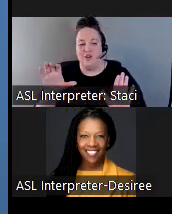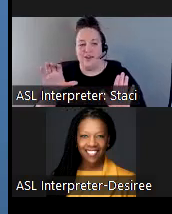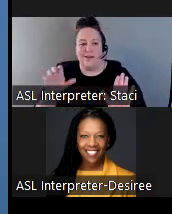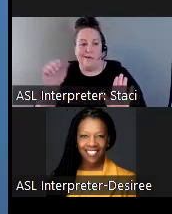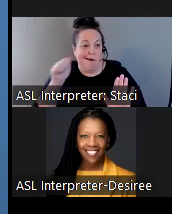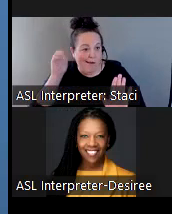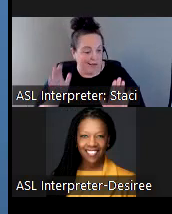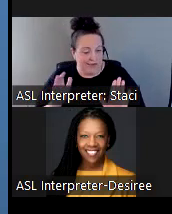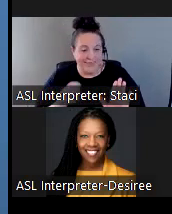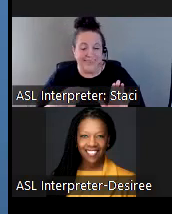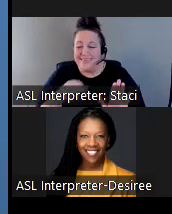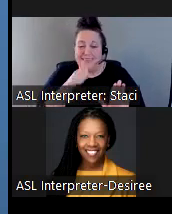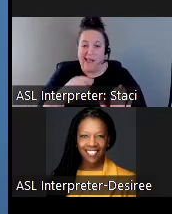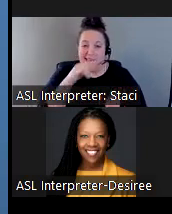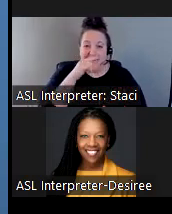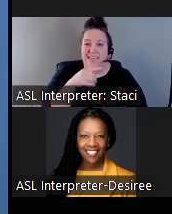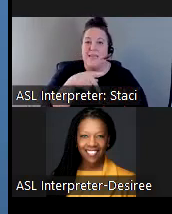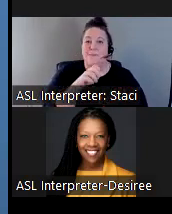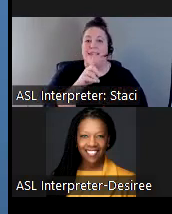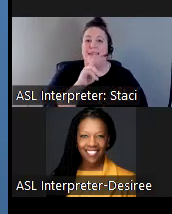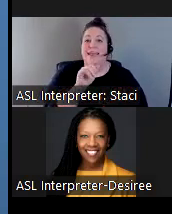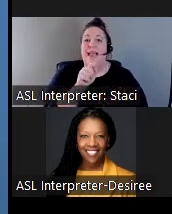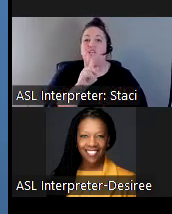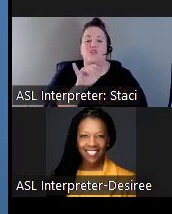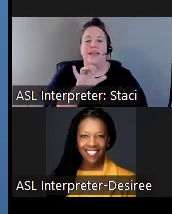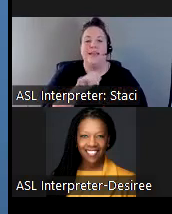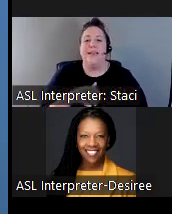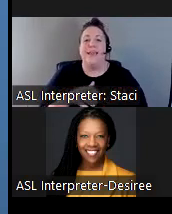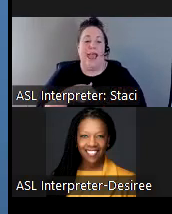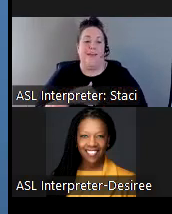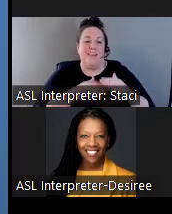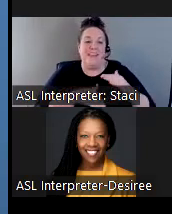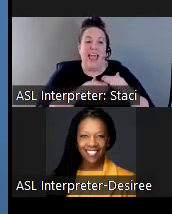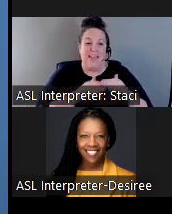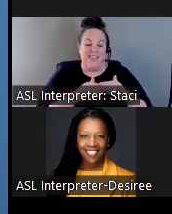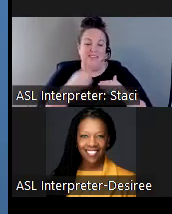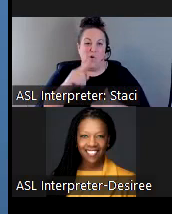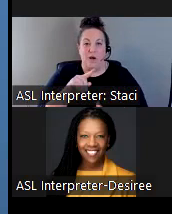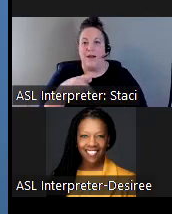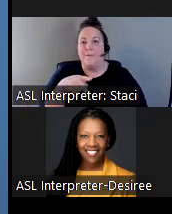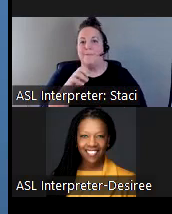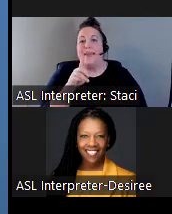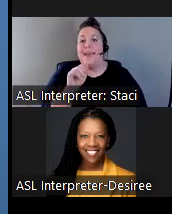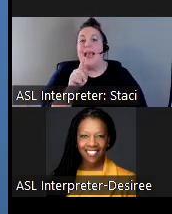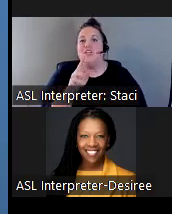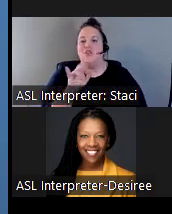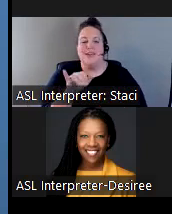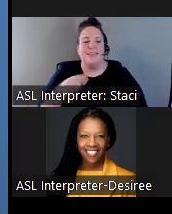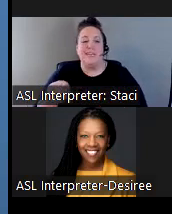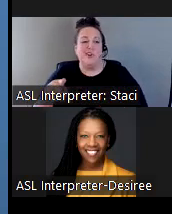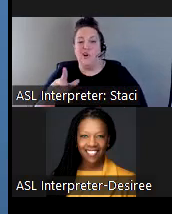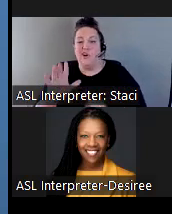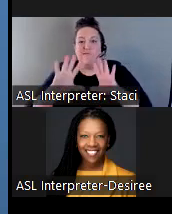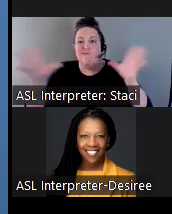our pediatric folks. These are just general audiologists. We have fewer than these, right? And so look at some of those